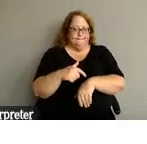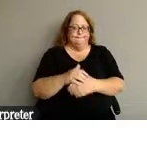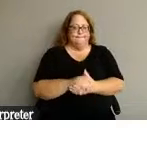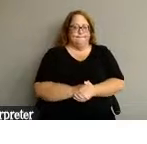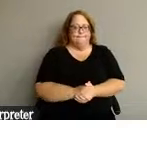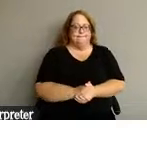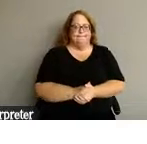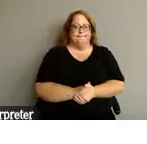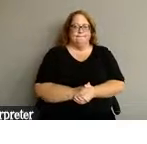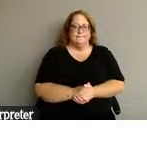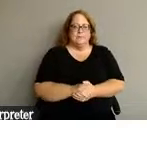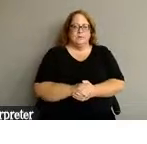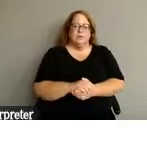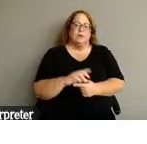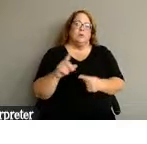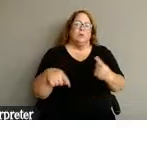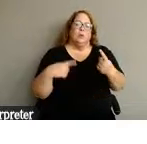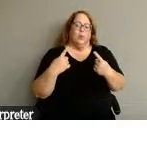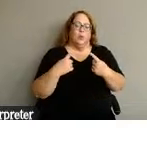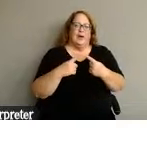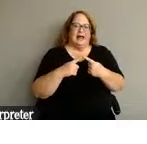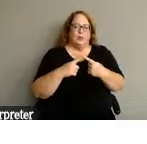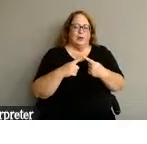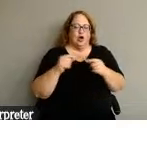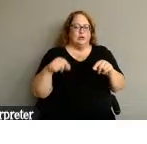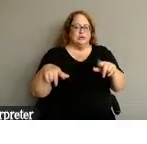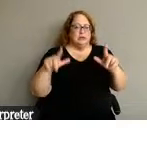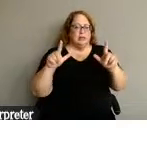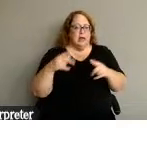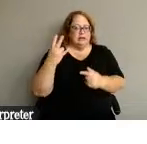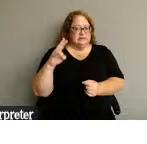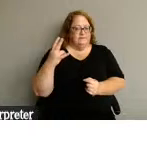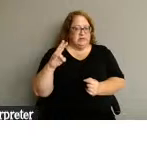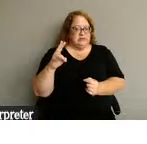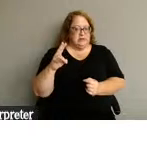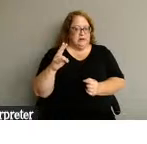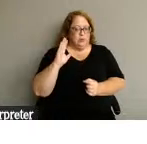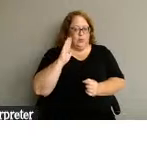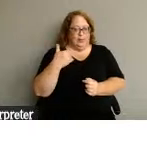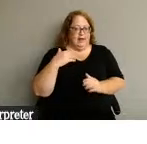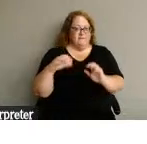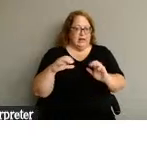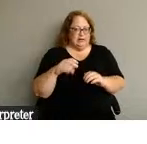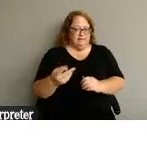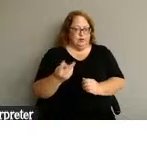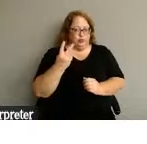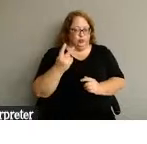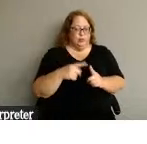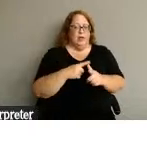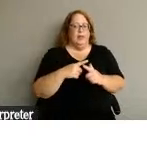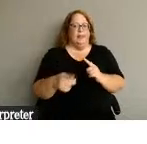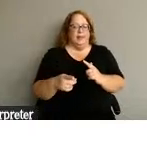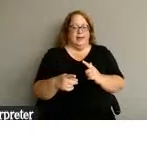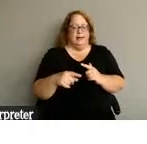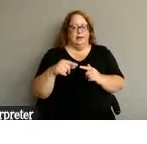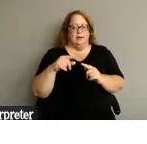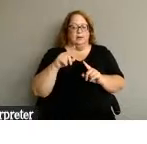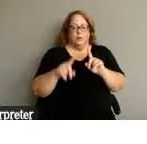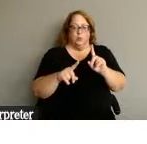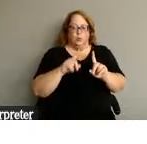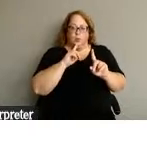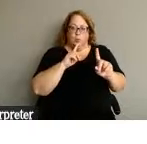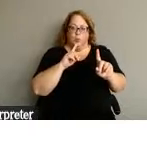time. When we get to slide 17, we'll have activity 2, and then we'll go into